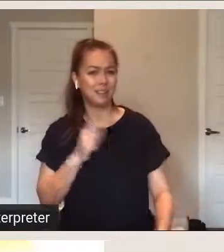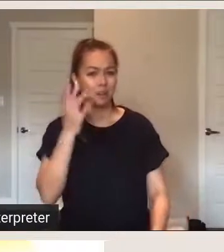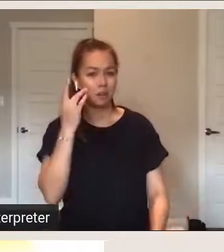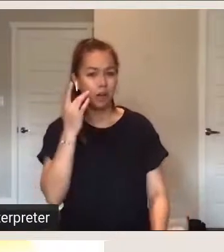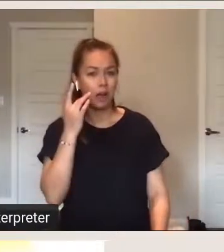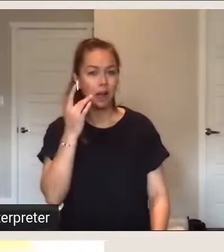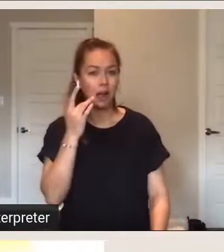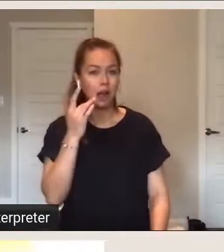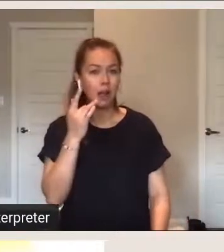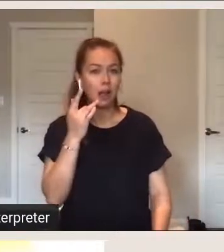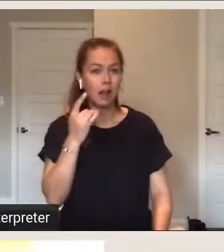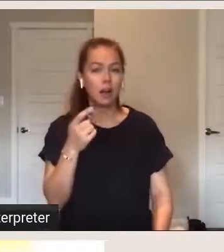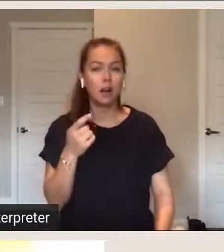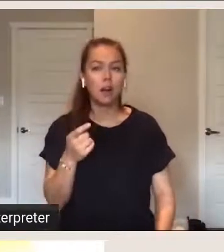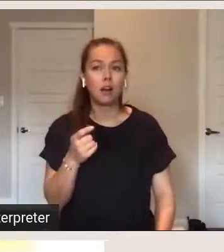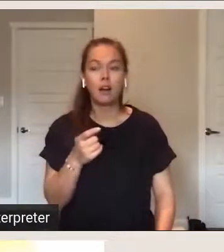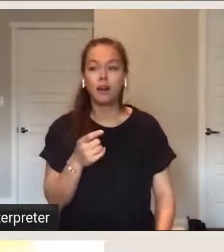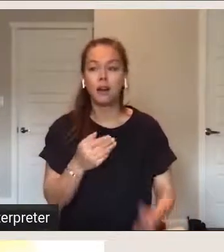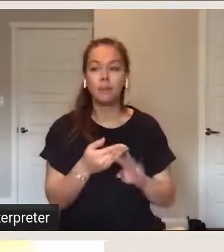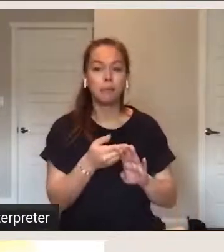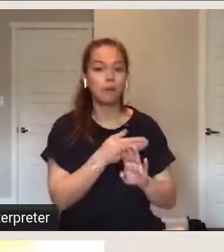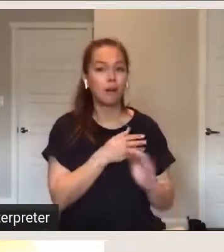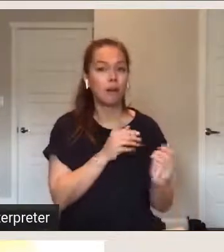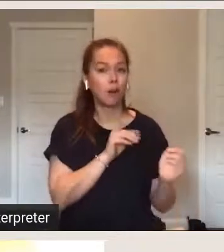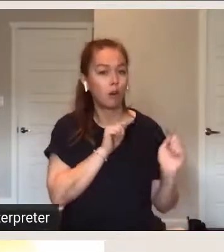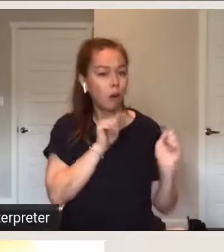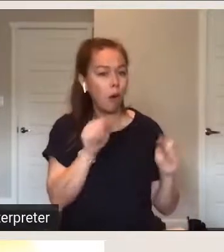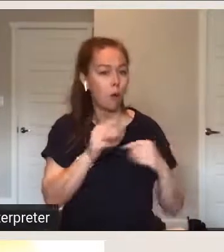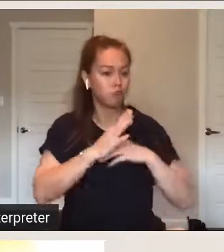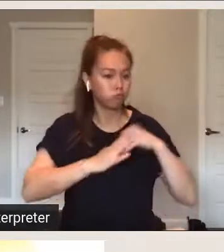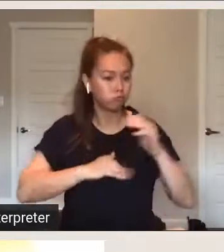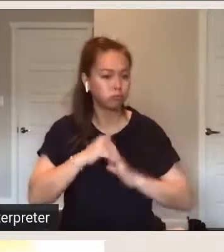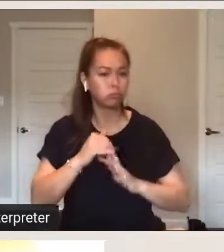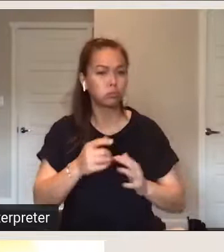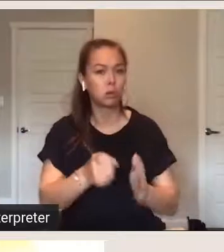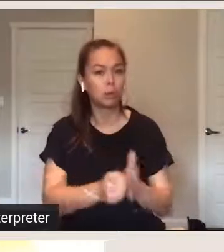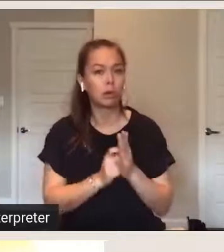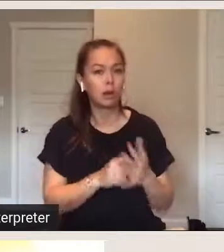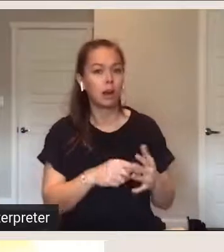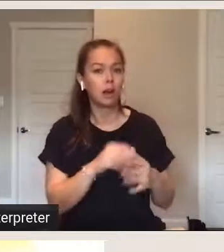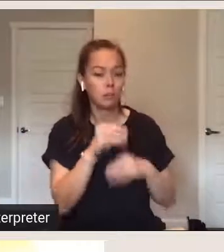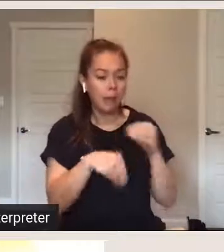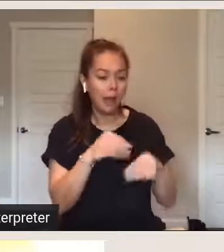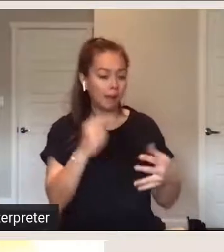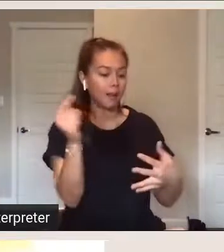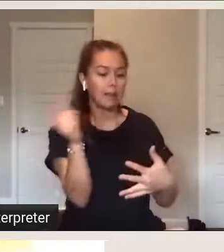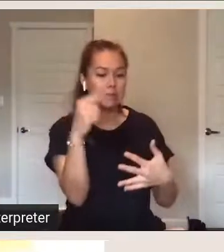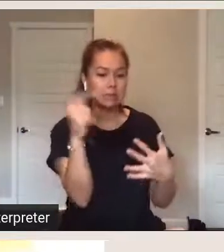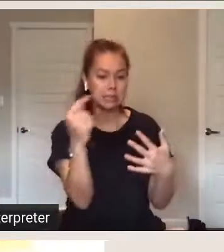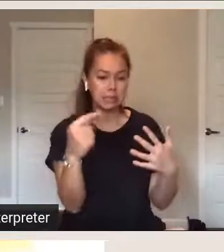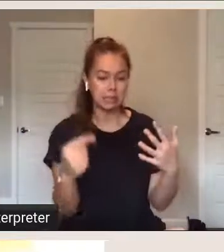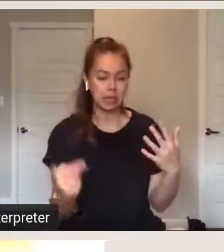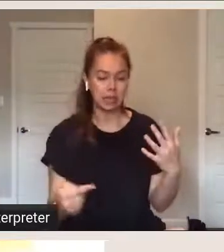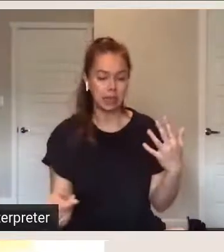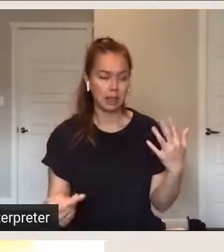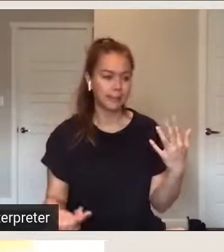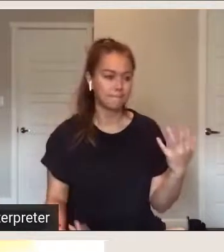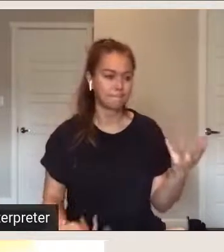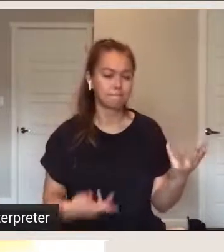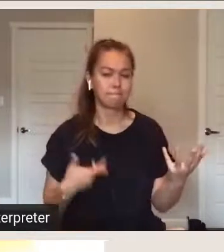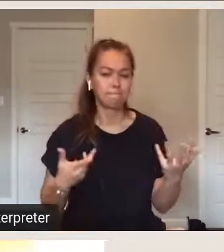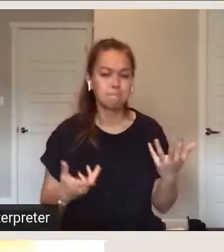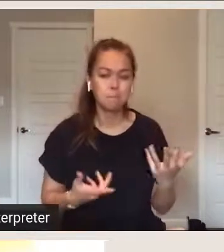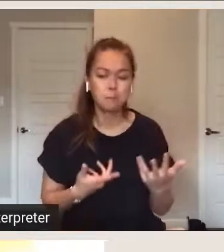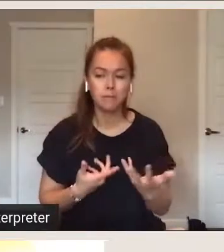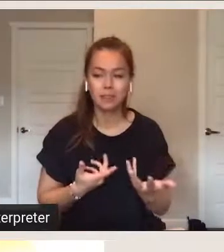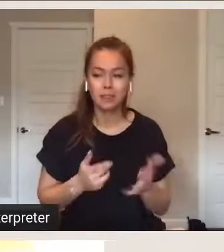have to have all these like items and, you know, just aspects that like don't, that take you away from that